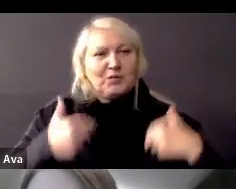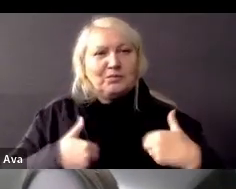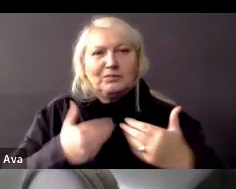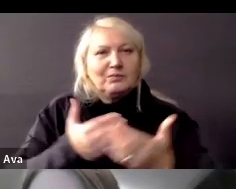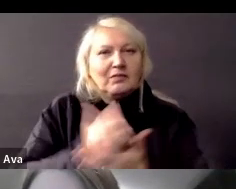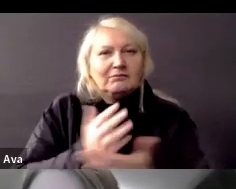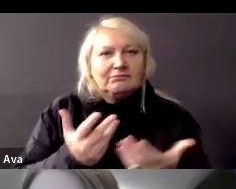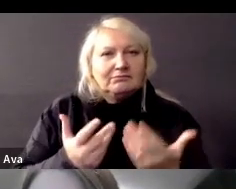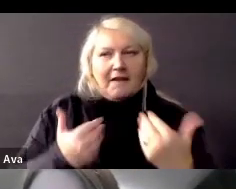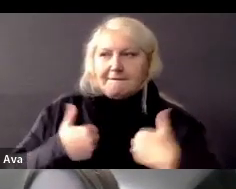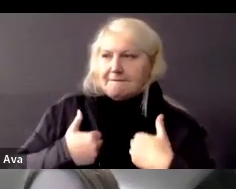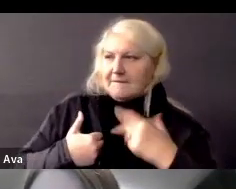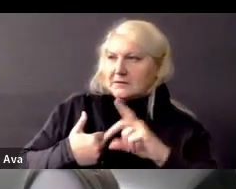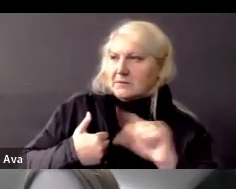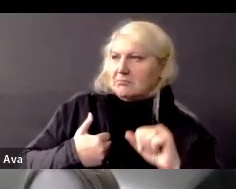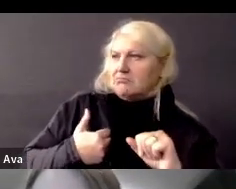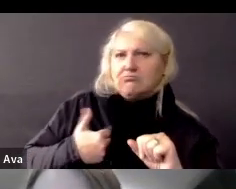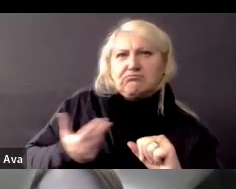with a disability?